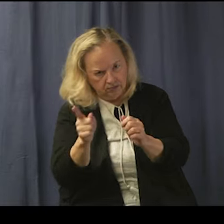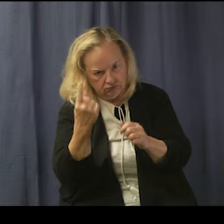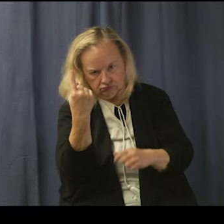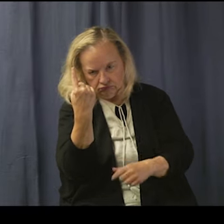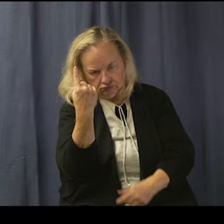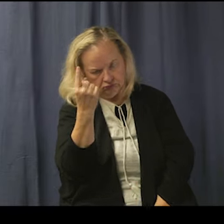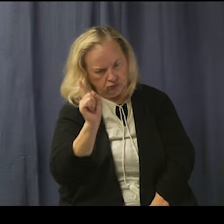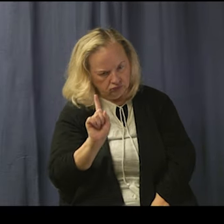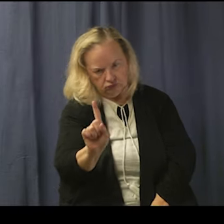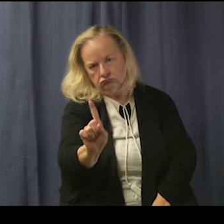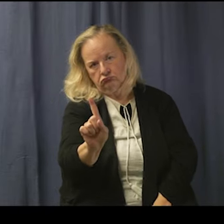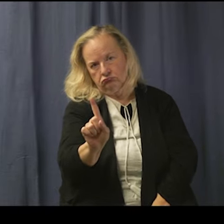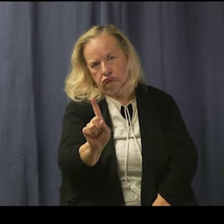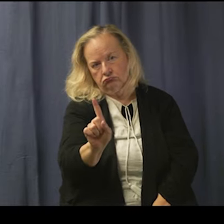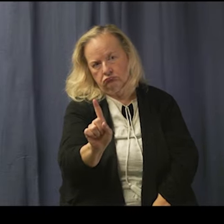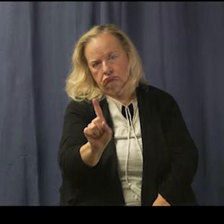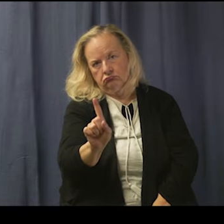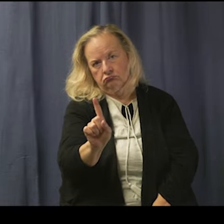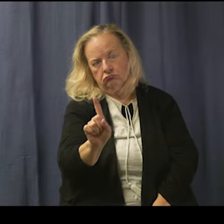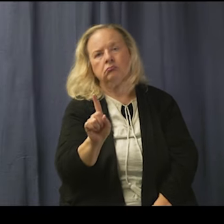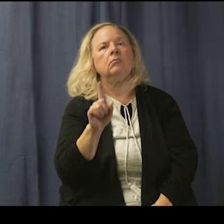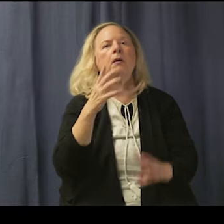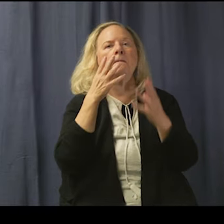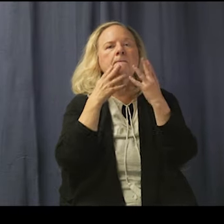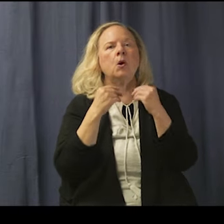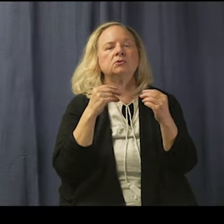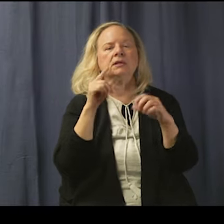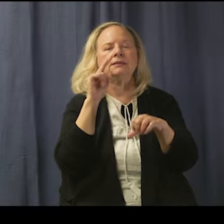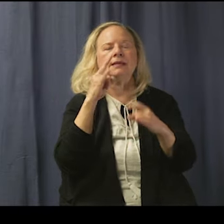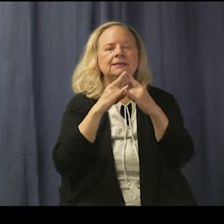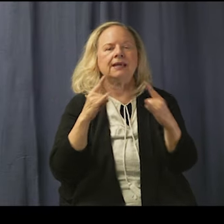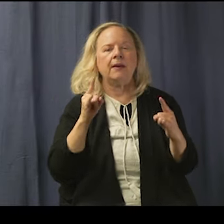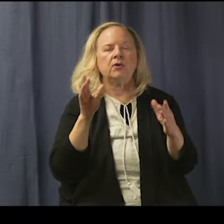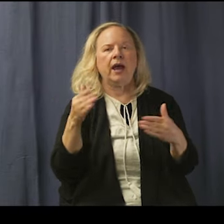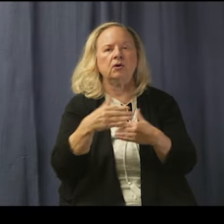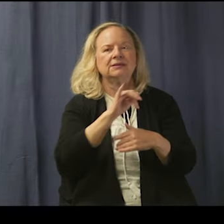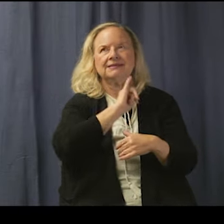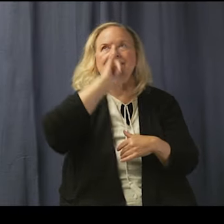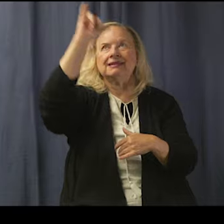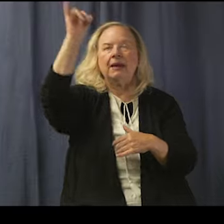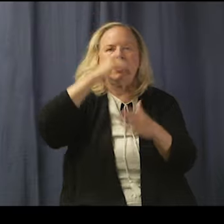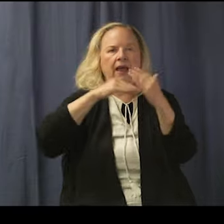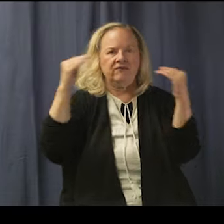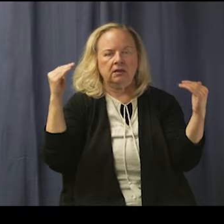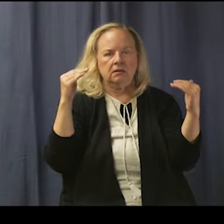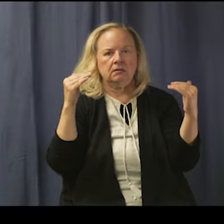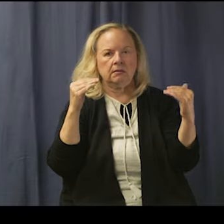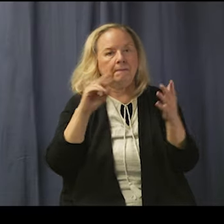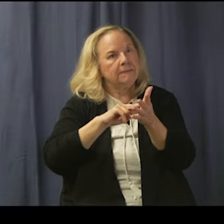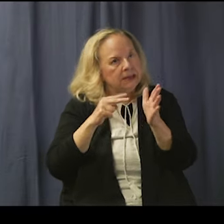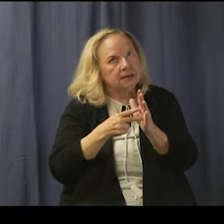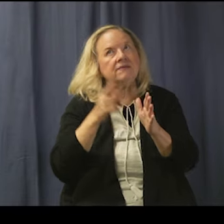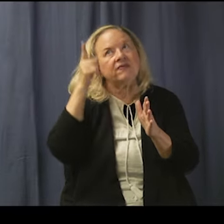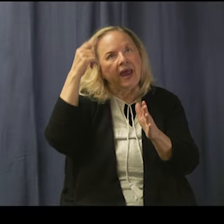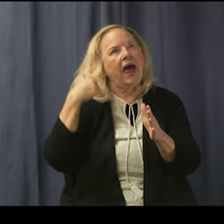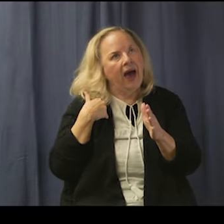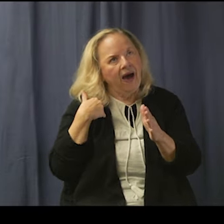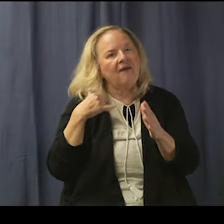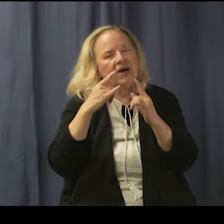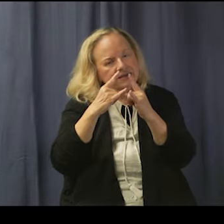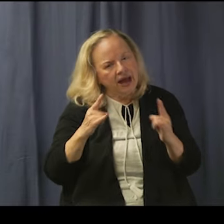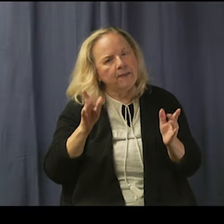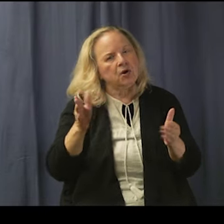right? Now, do you have to remember, Moses' tabernacle is patterned after one in heaven, which means there's a tabernacle in